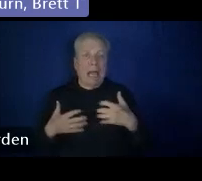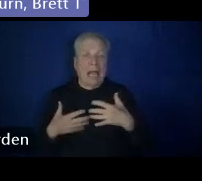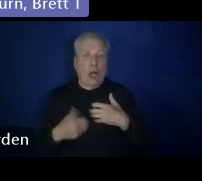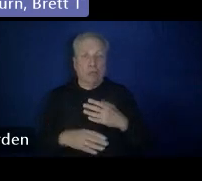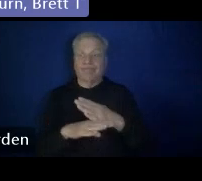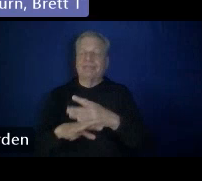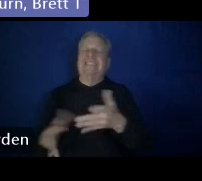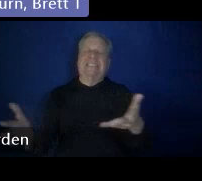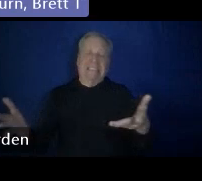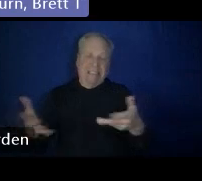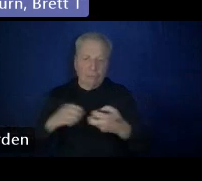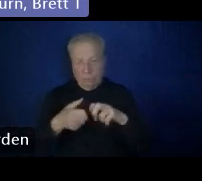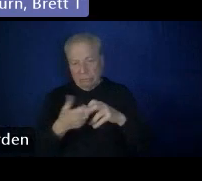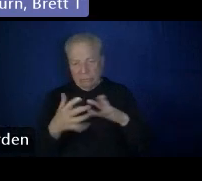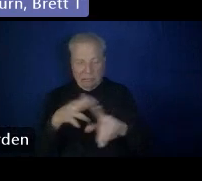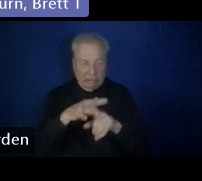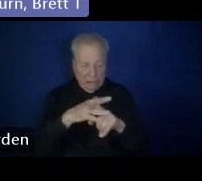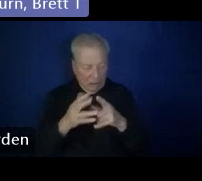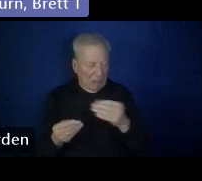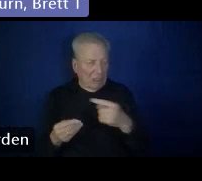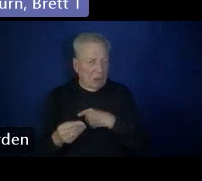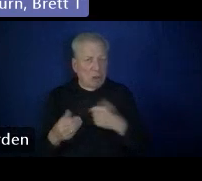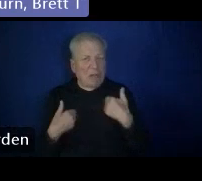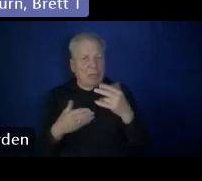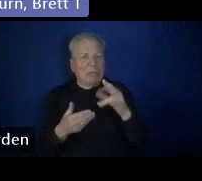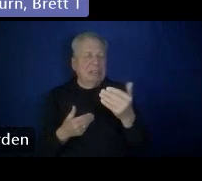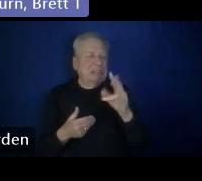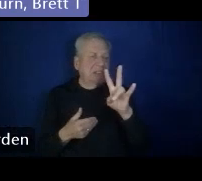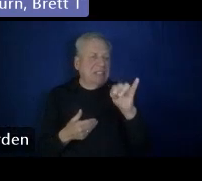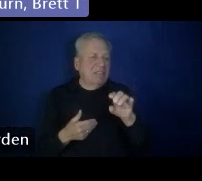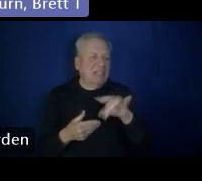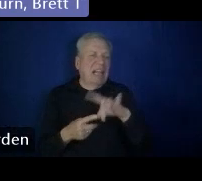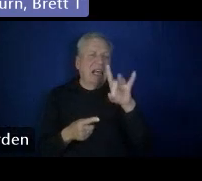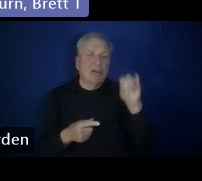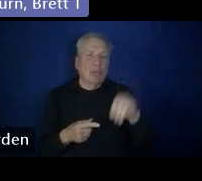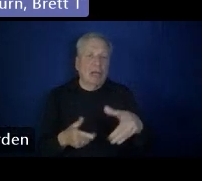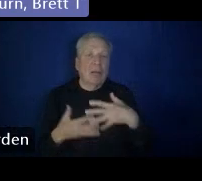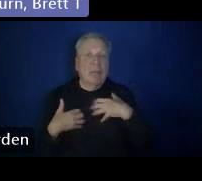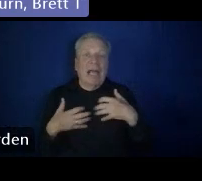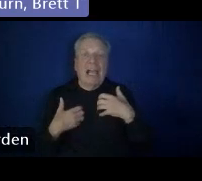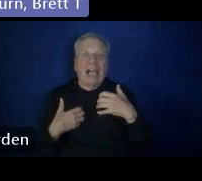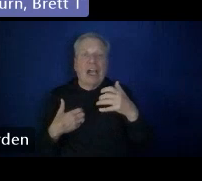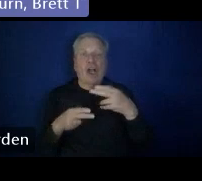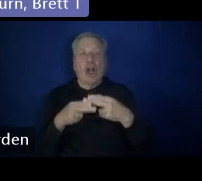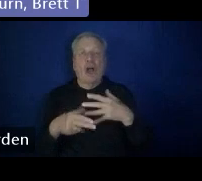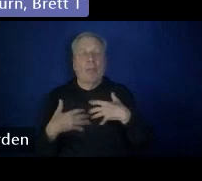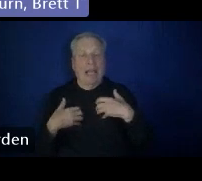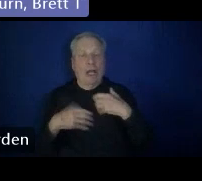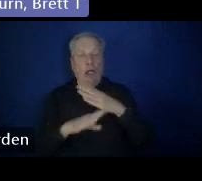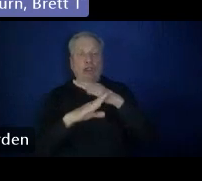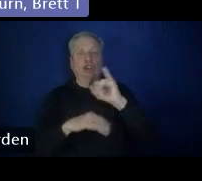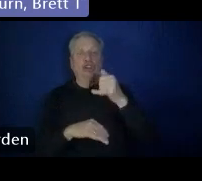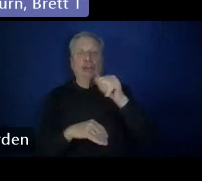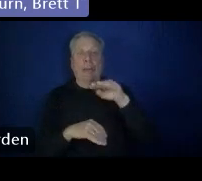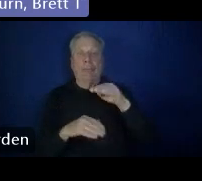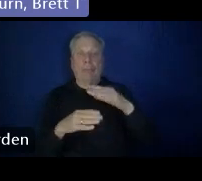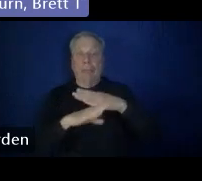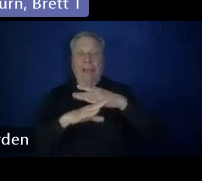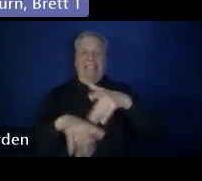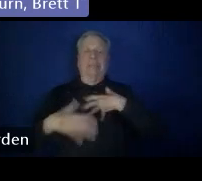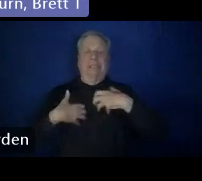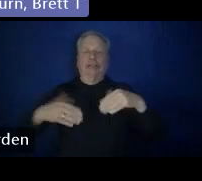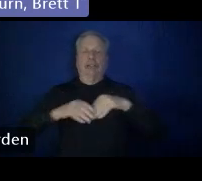we have park staff present at about 70 to 80% of the bear jams. So we always get bear jams reported where we don't have any more staff to send out. So the